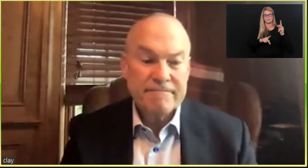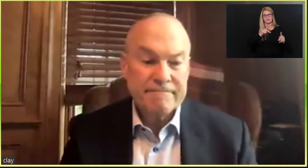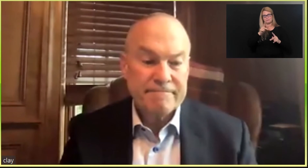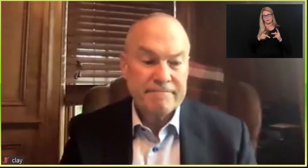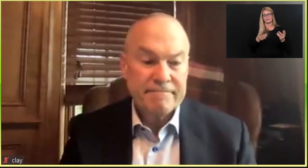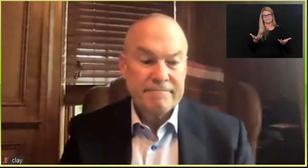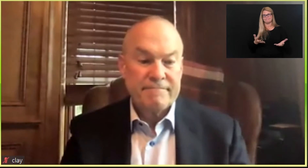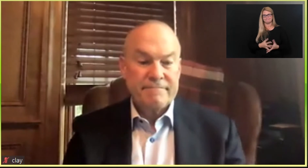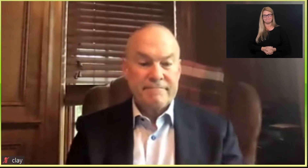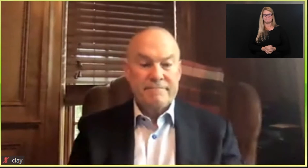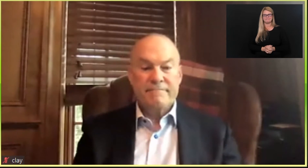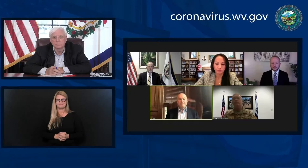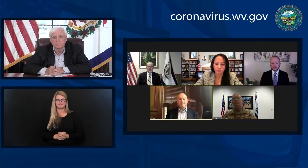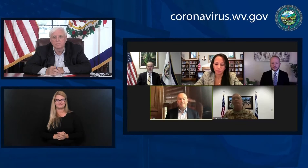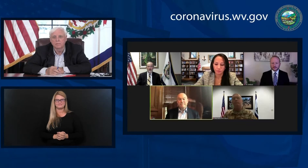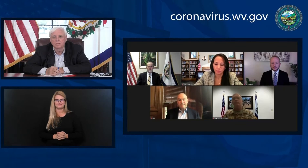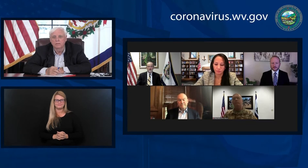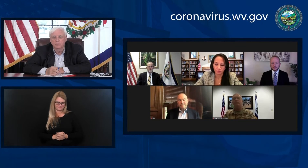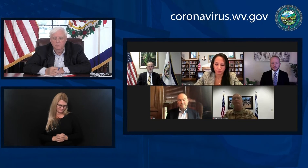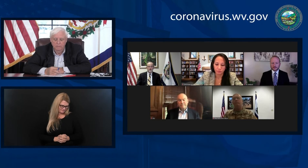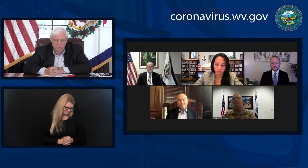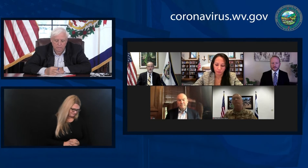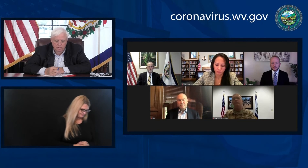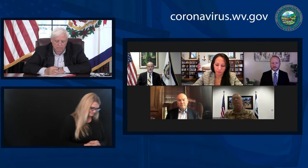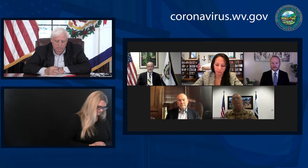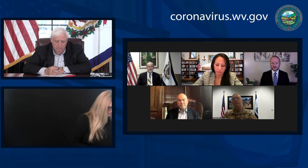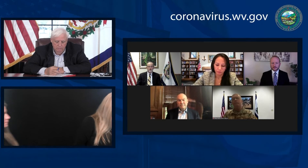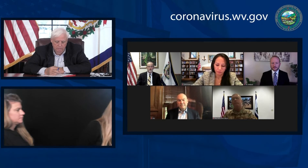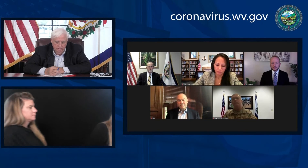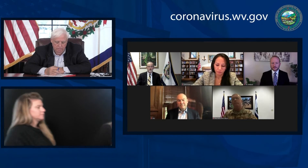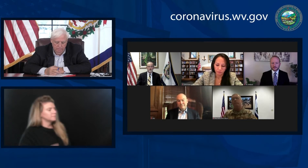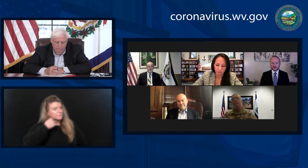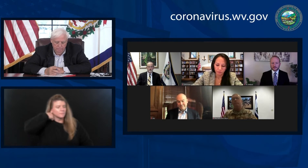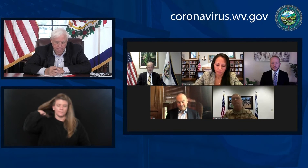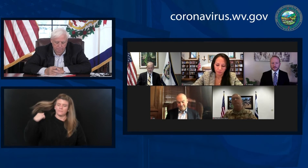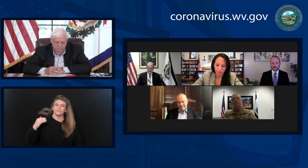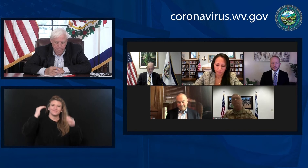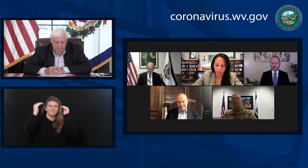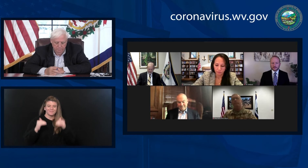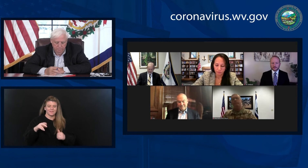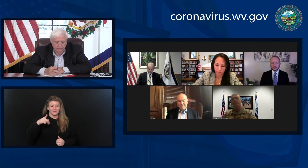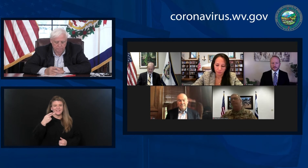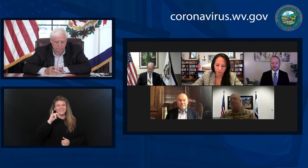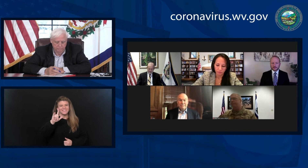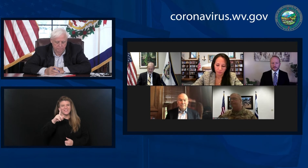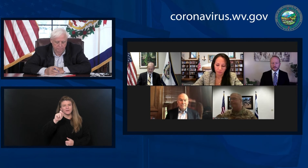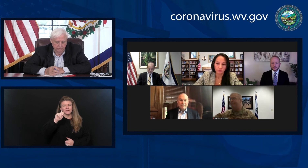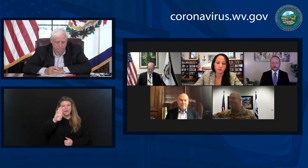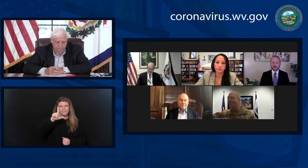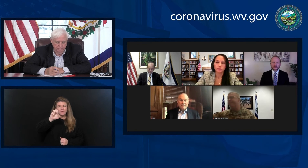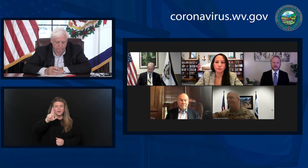opportunity. All right, thank you, Haley. Next to Phil Kabler with the Charleston Gazette-Mail.